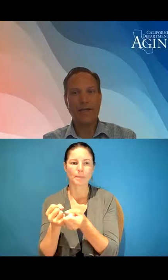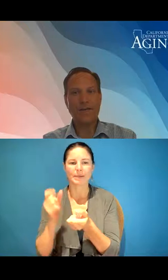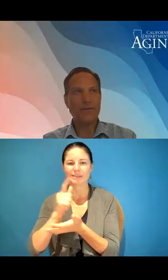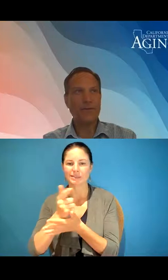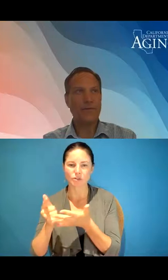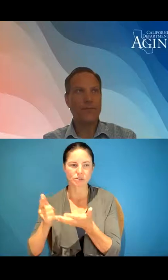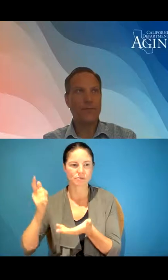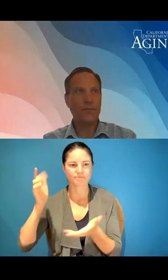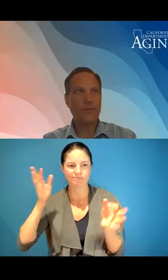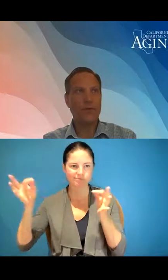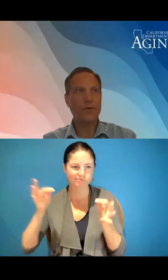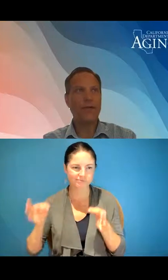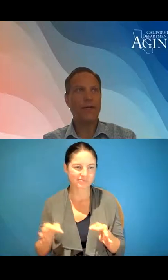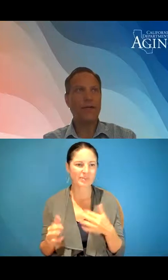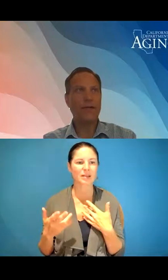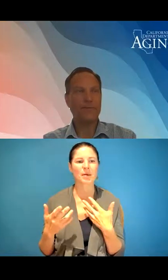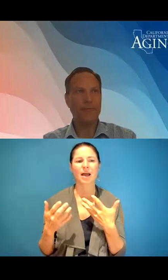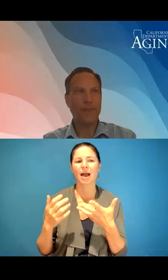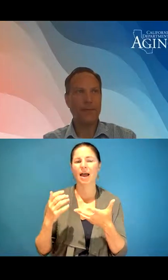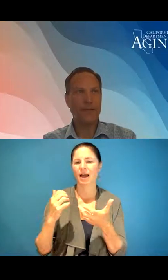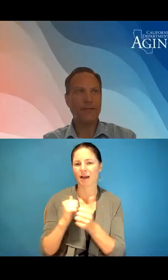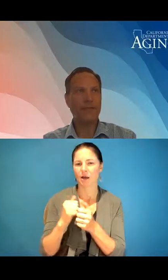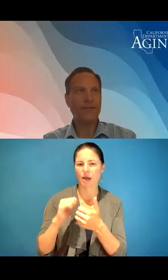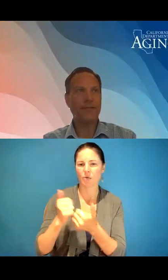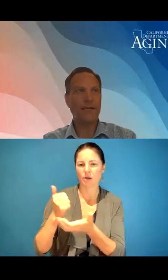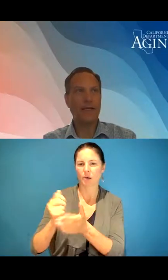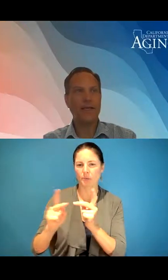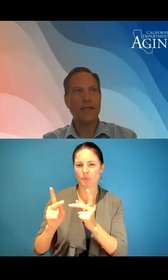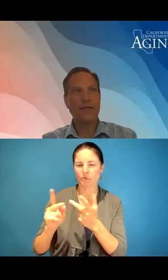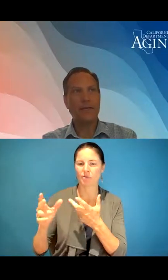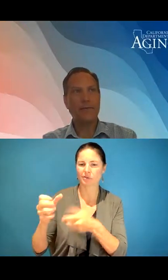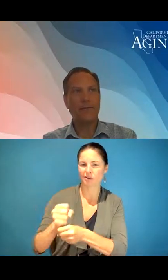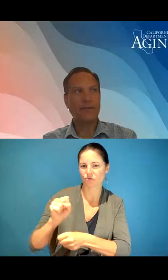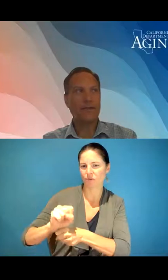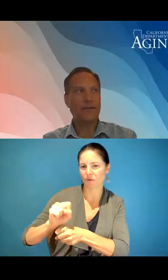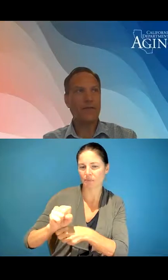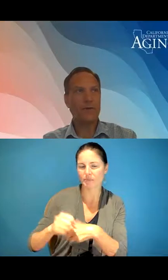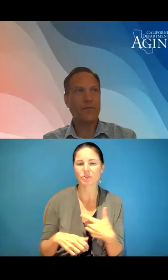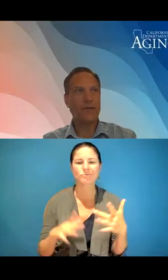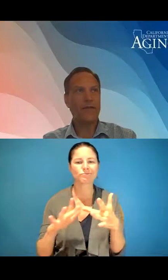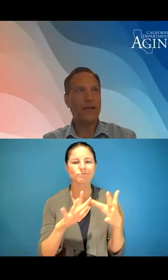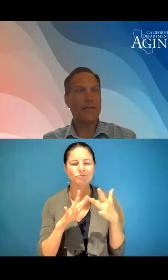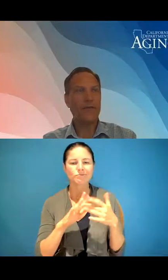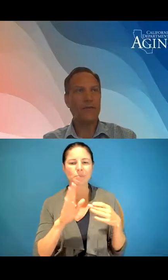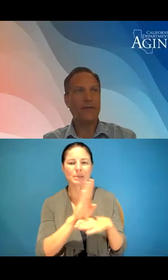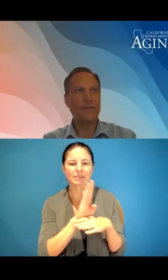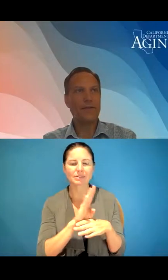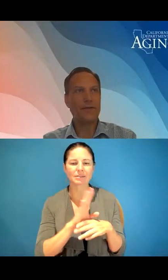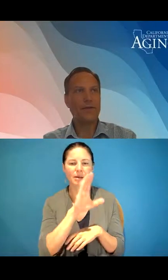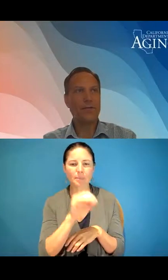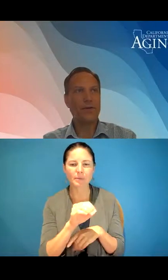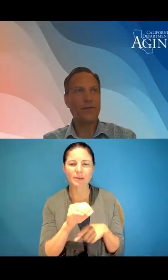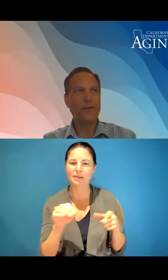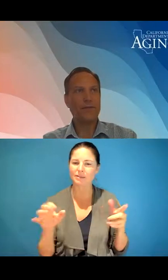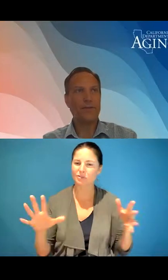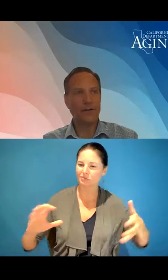effective ways to get people employed, businesses and companies that they can work with, and really sort of